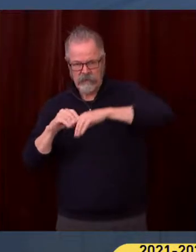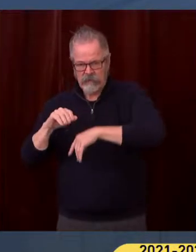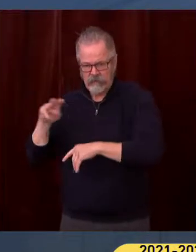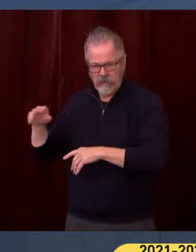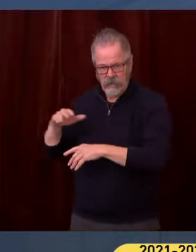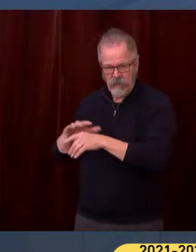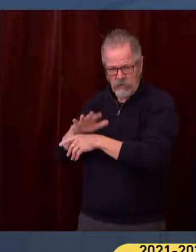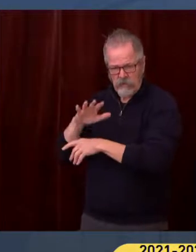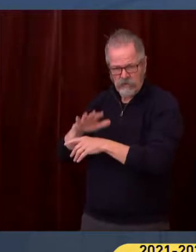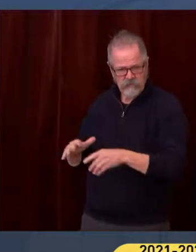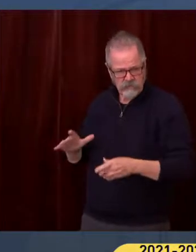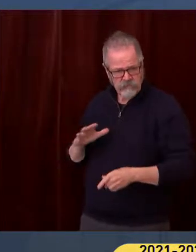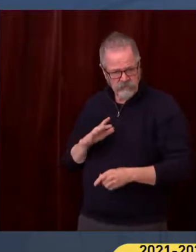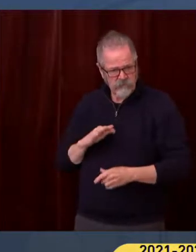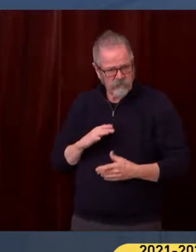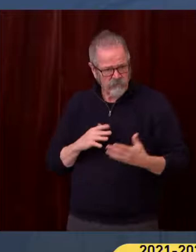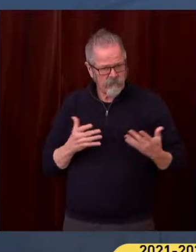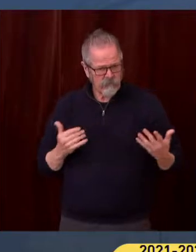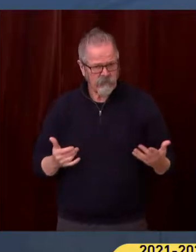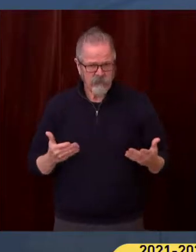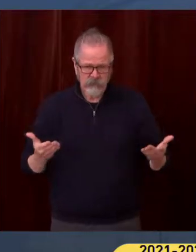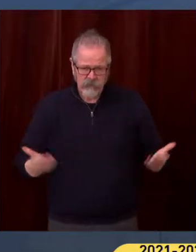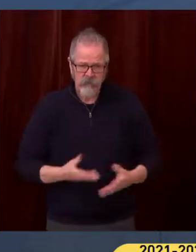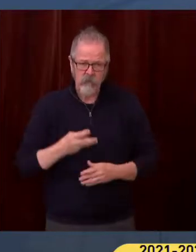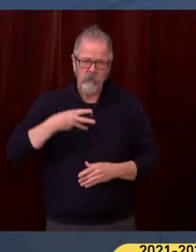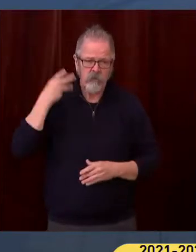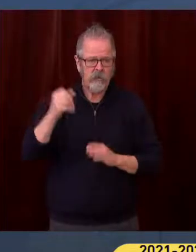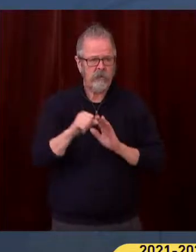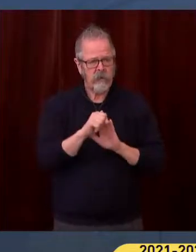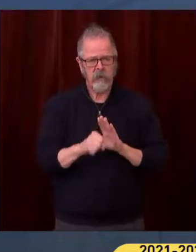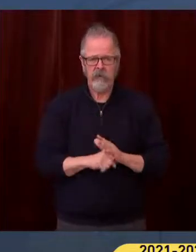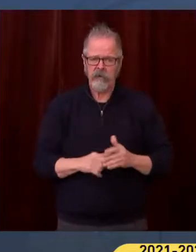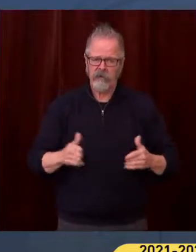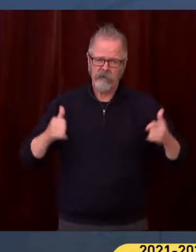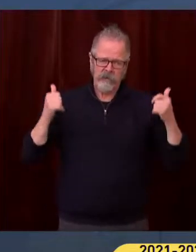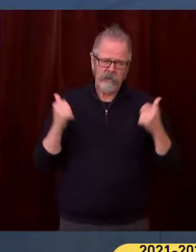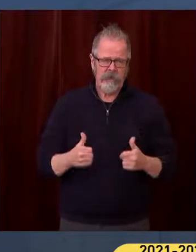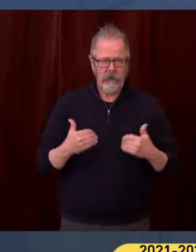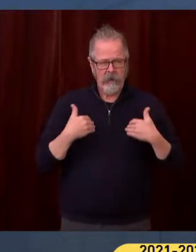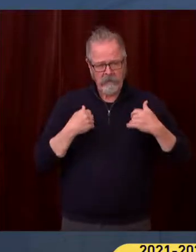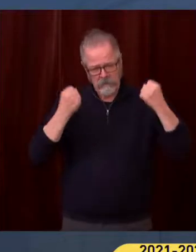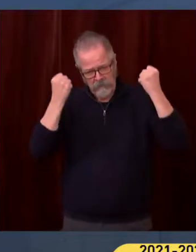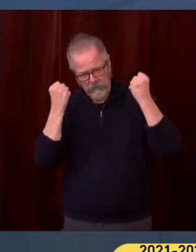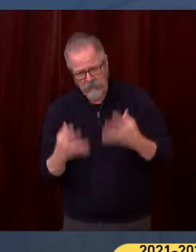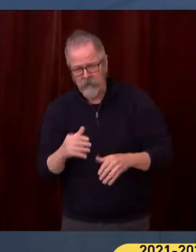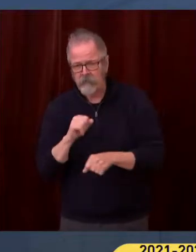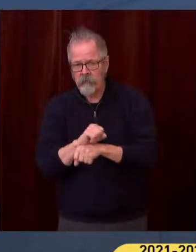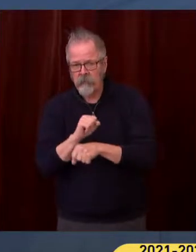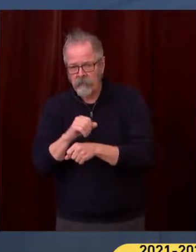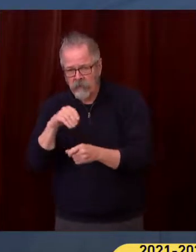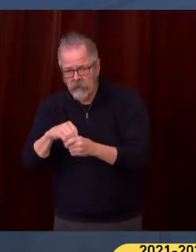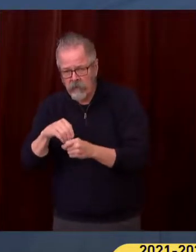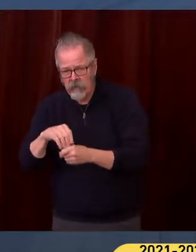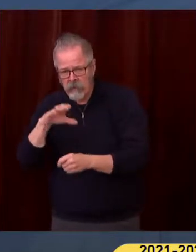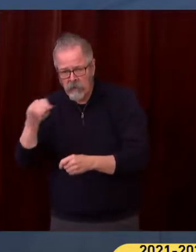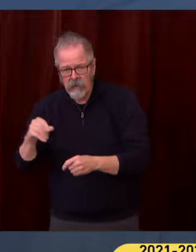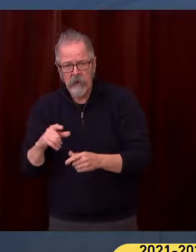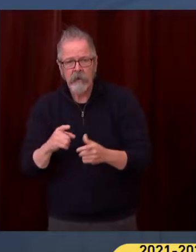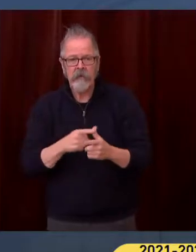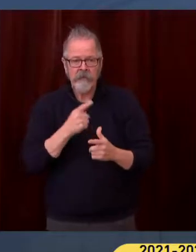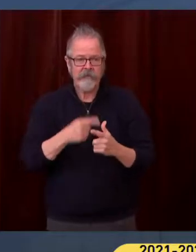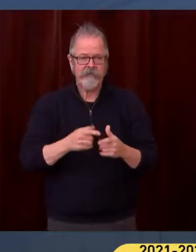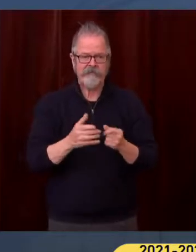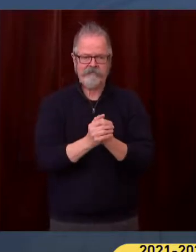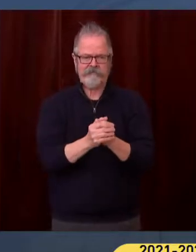supports approximately 800 other indirect jobs in the community. R.E.G.'s innovative production capabilities, excellent production specification,